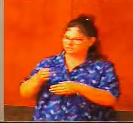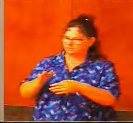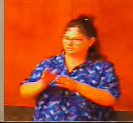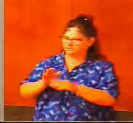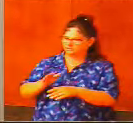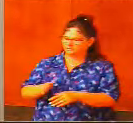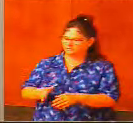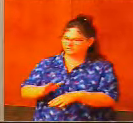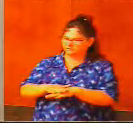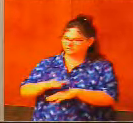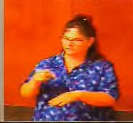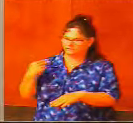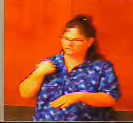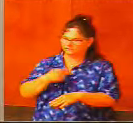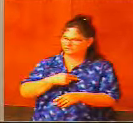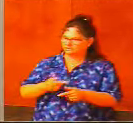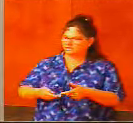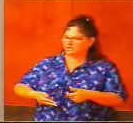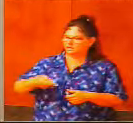a higher plane.